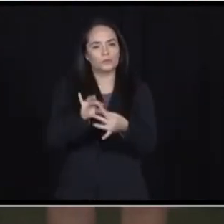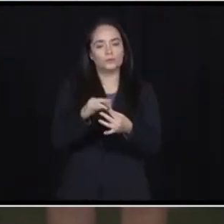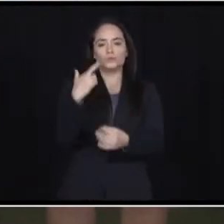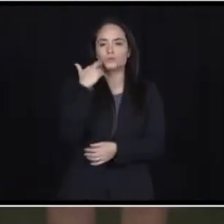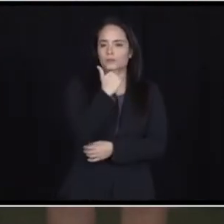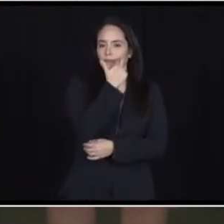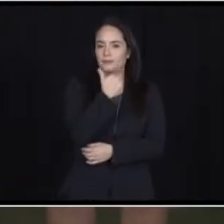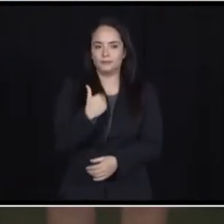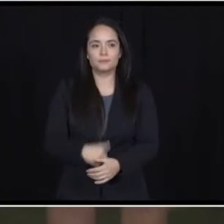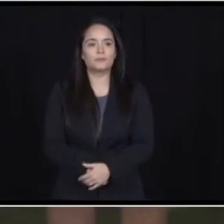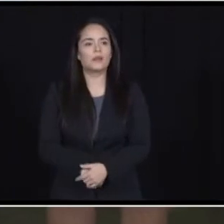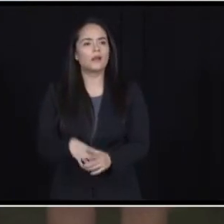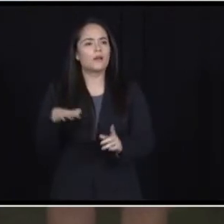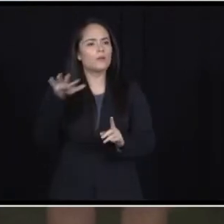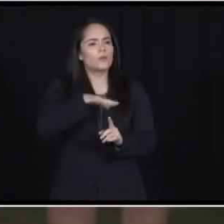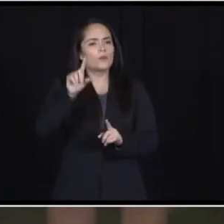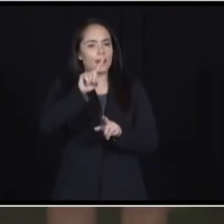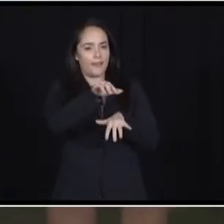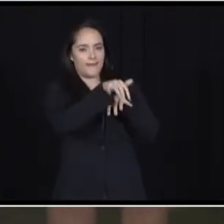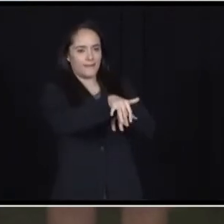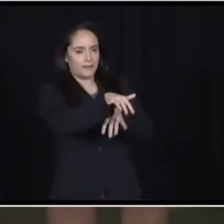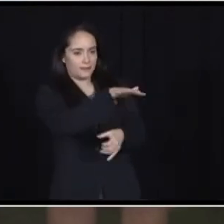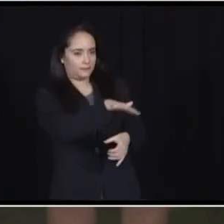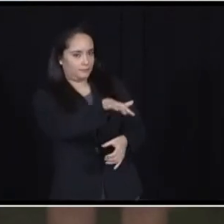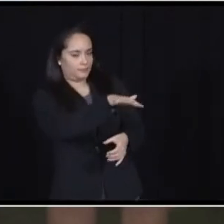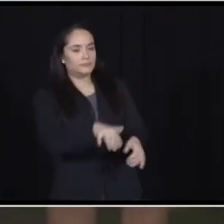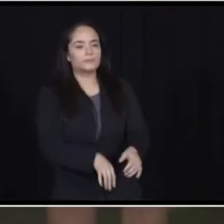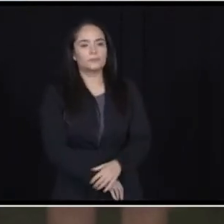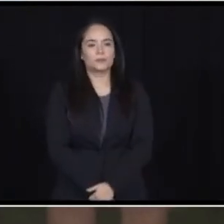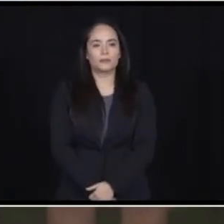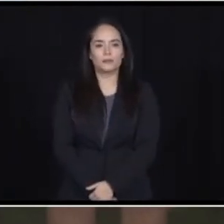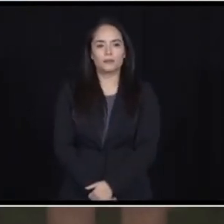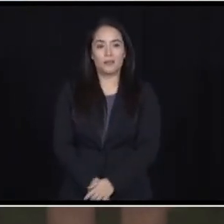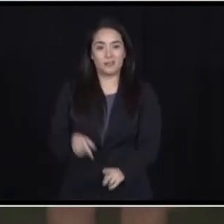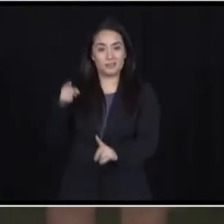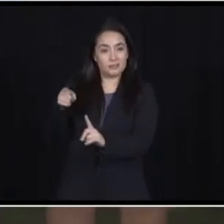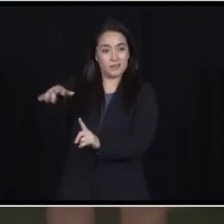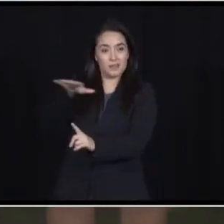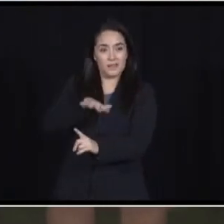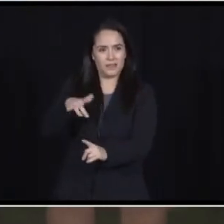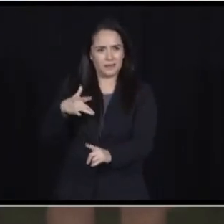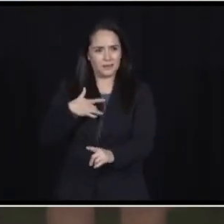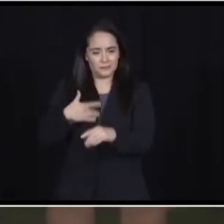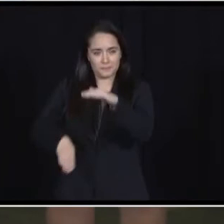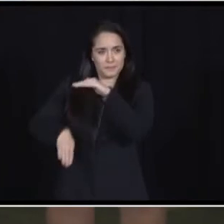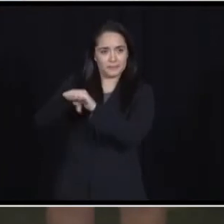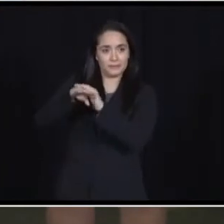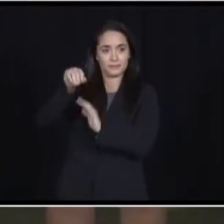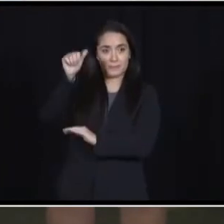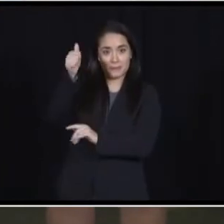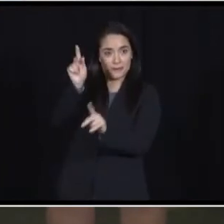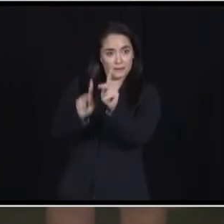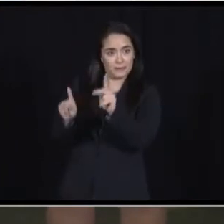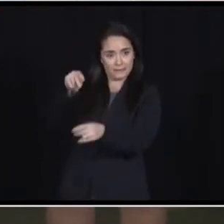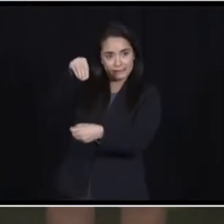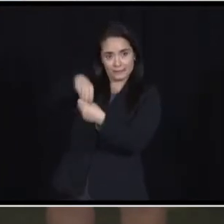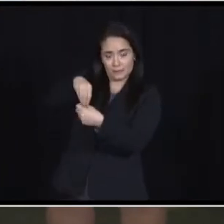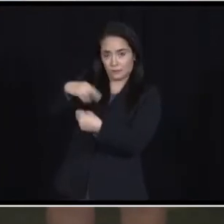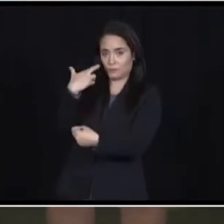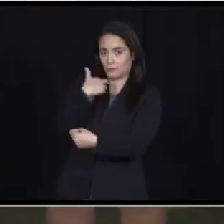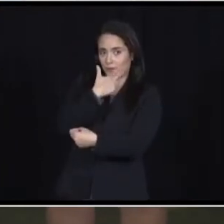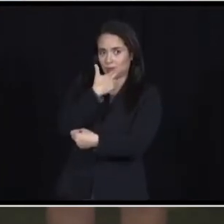in the Niagara region who think that the 10-person cap for indoor dining is unfair in that